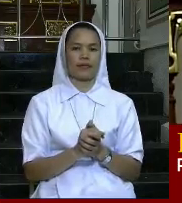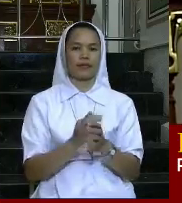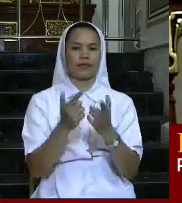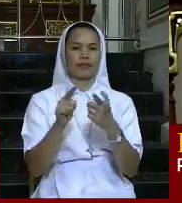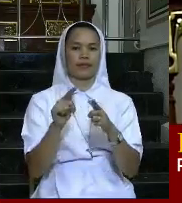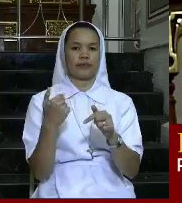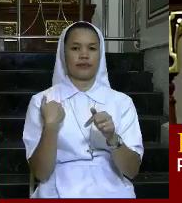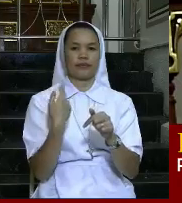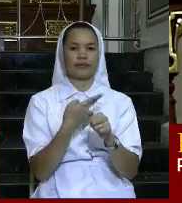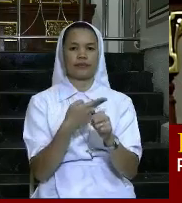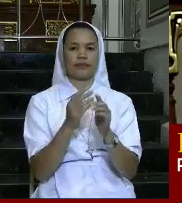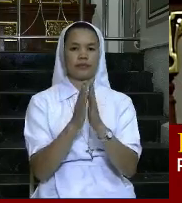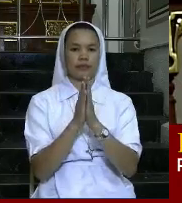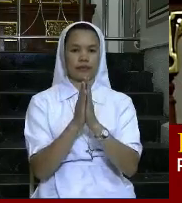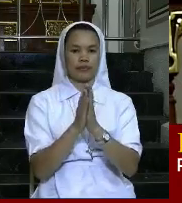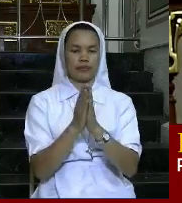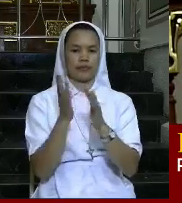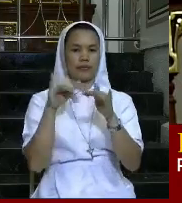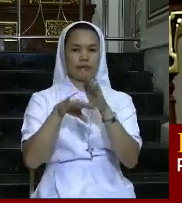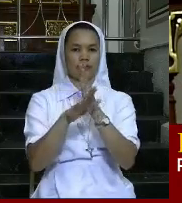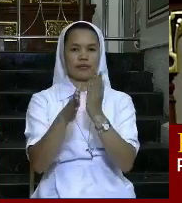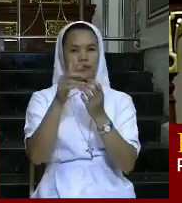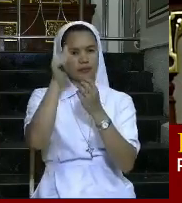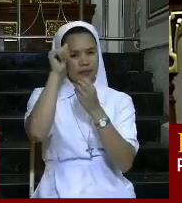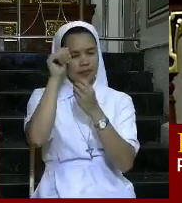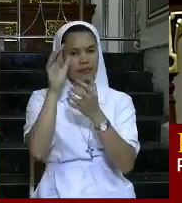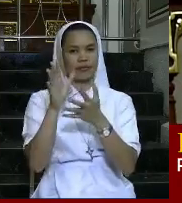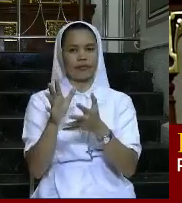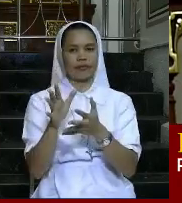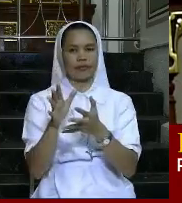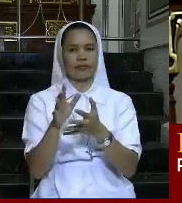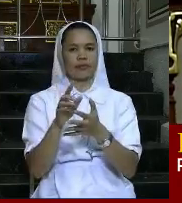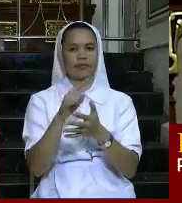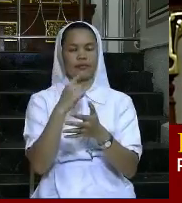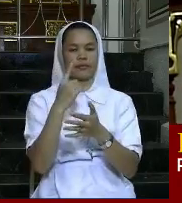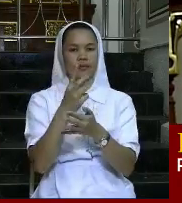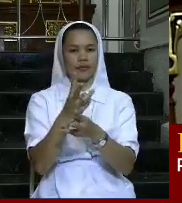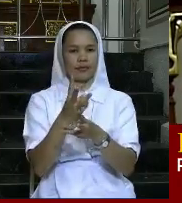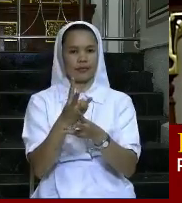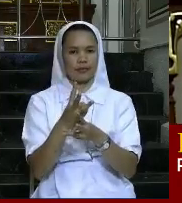Let us pray to our Heavenly Father, who